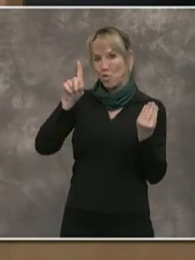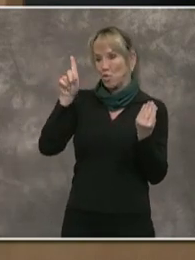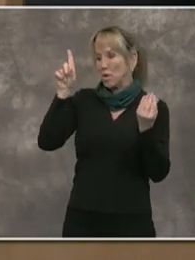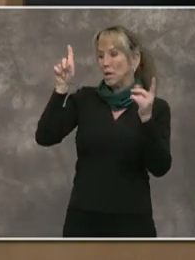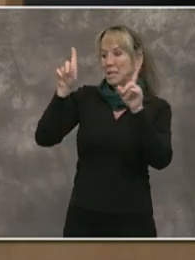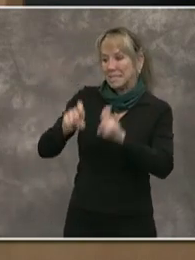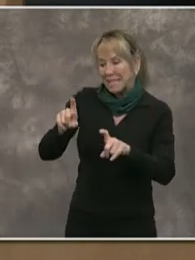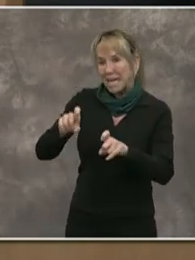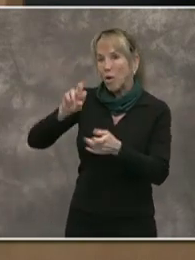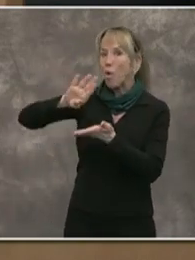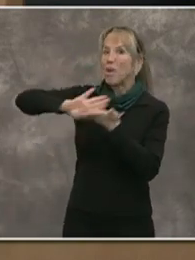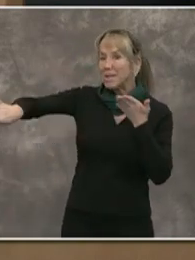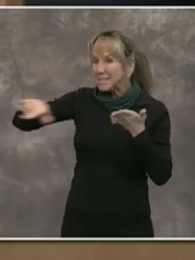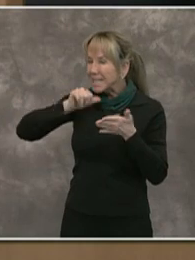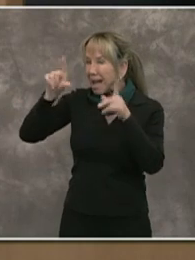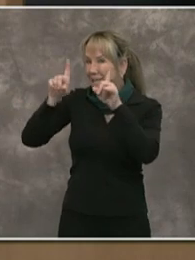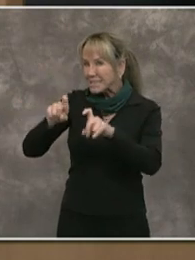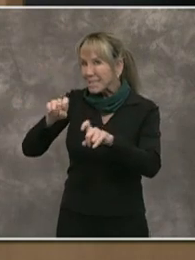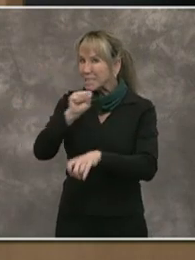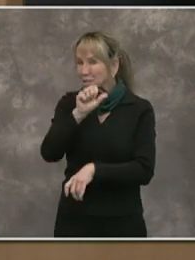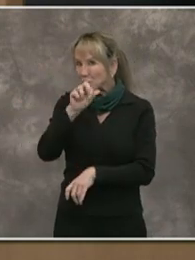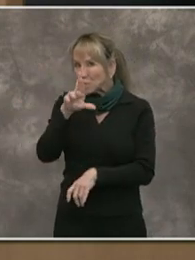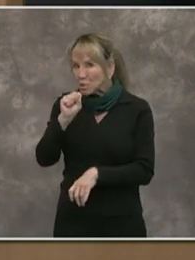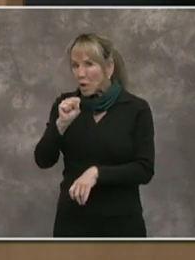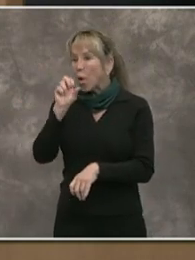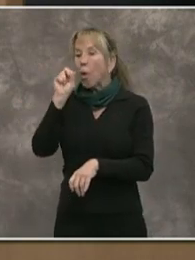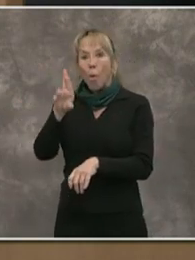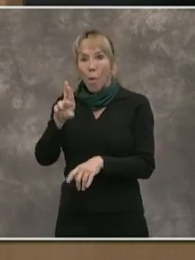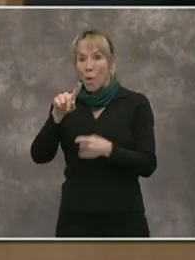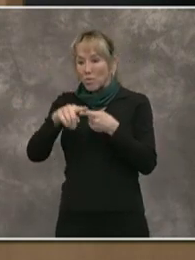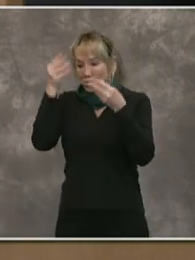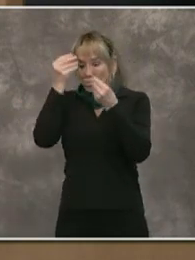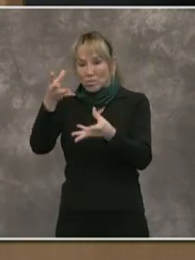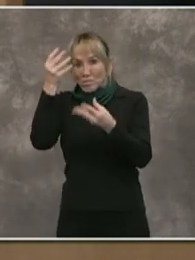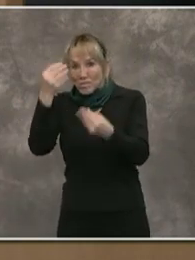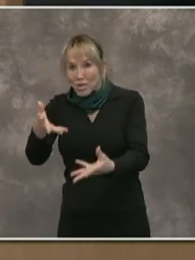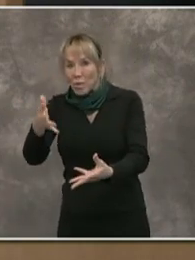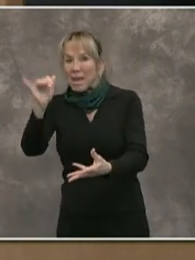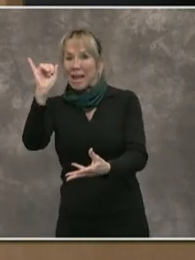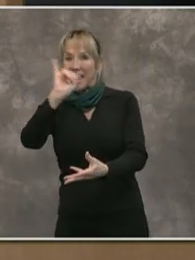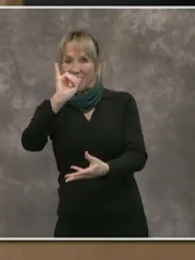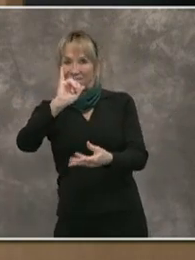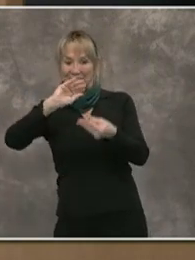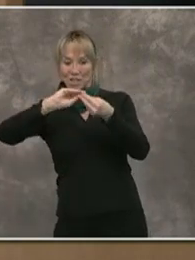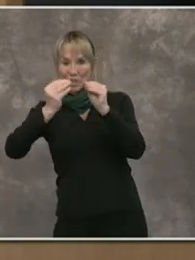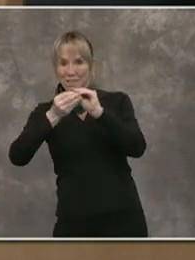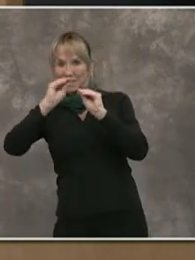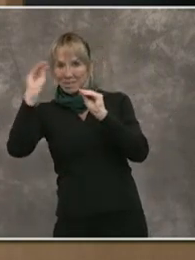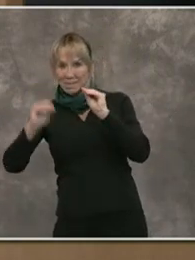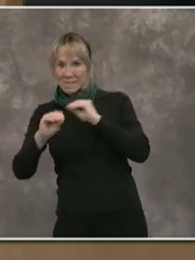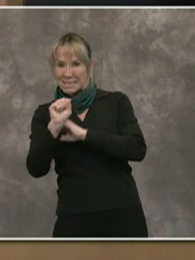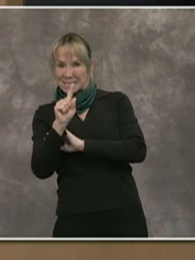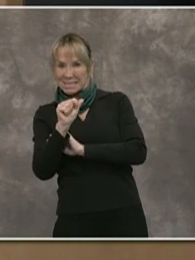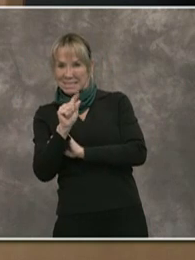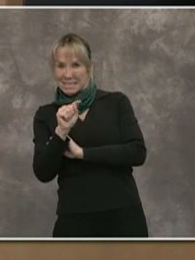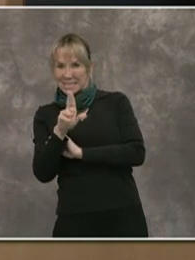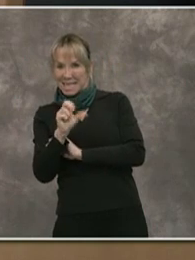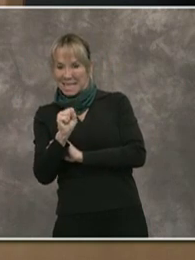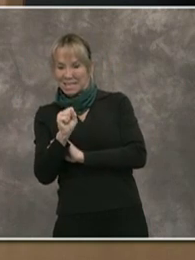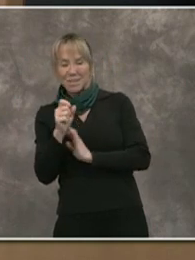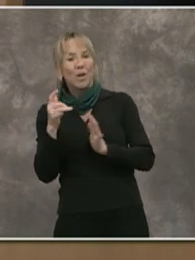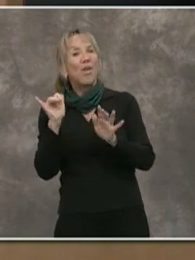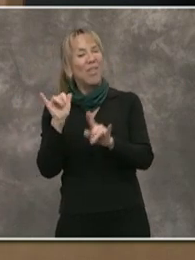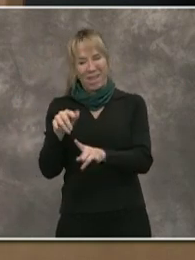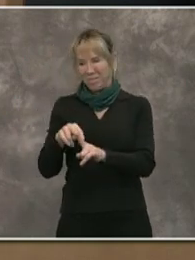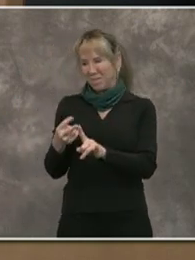SARS-CoV-2 infection or to inform infection status." So that tells me that a positive test might